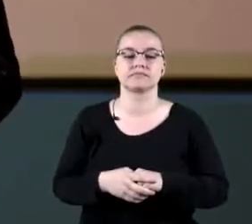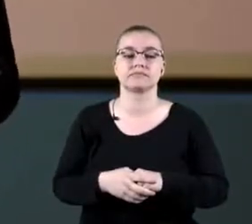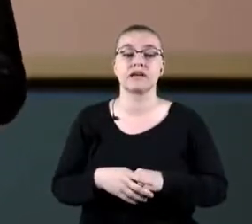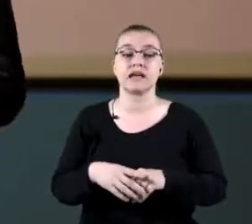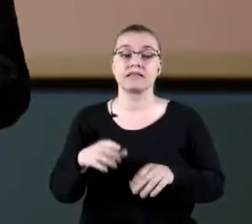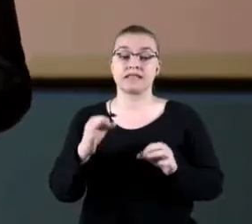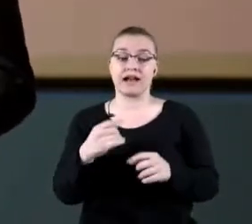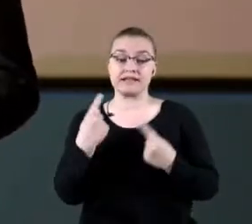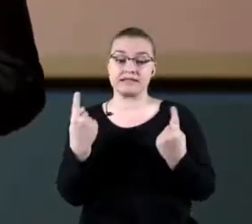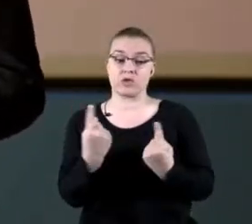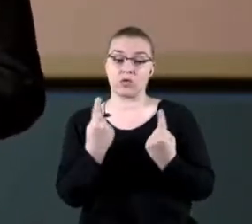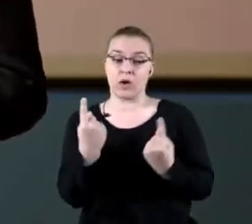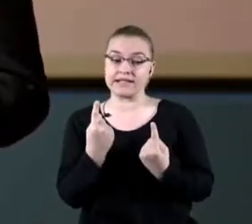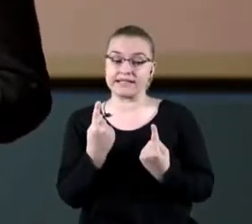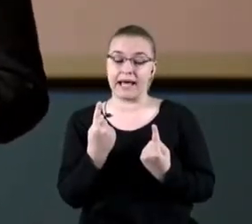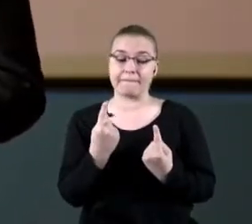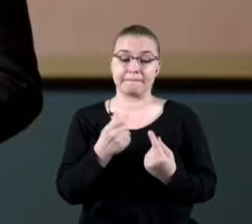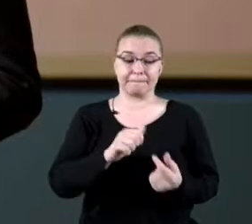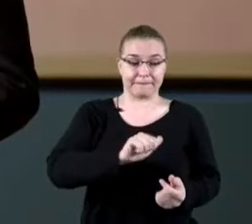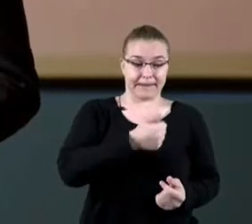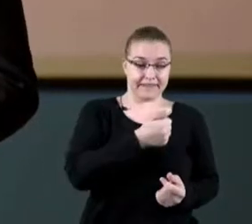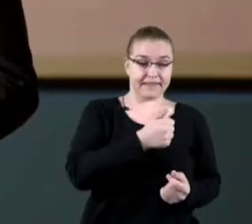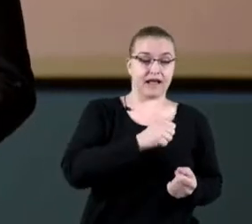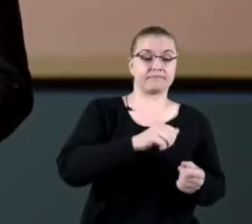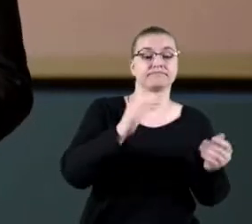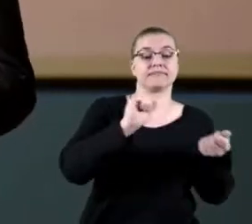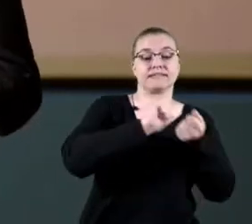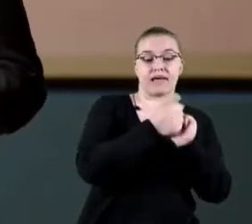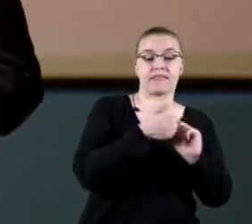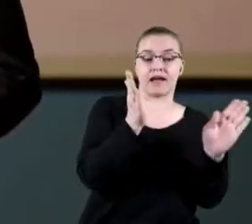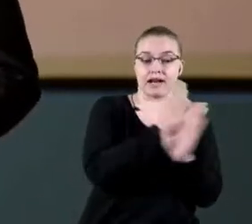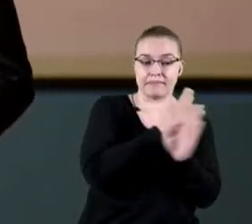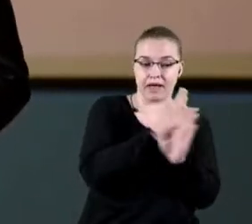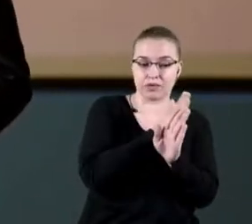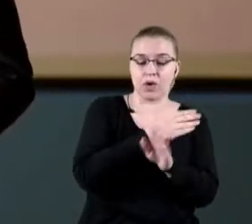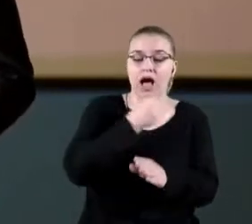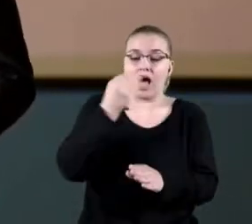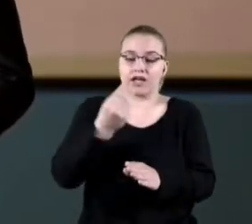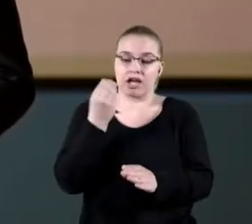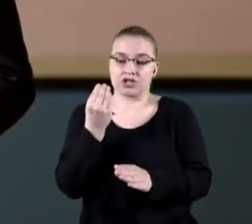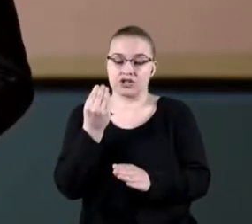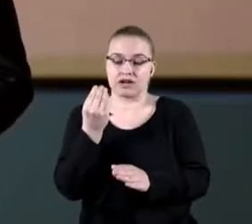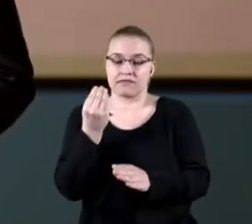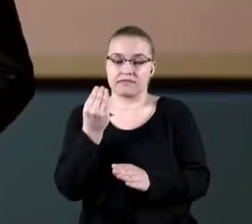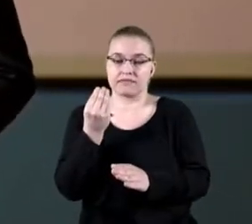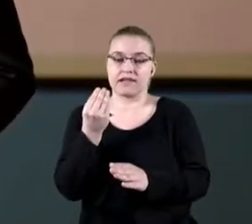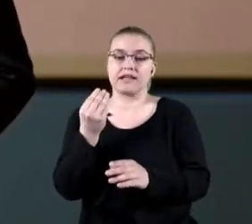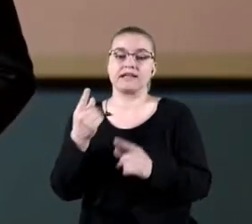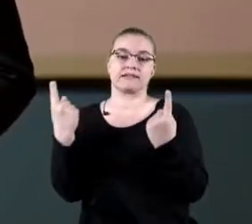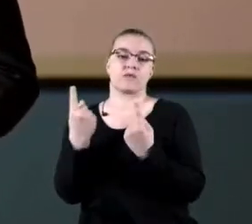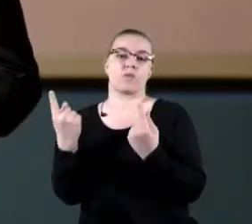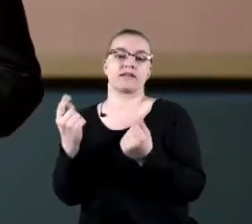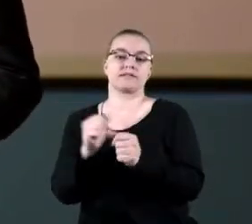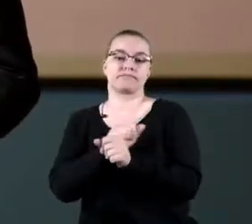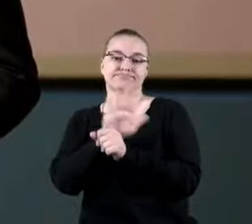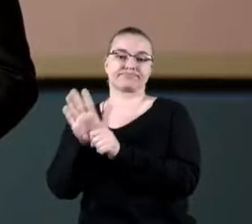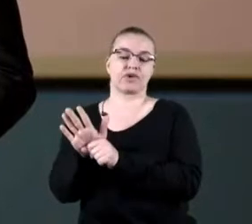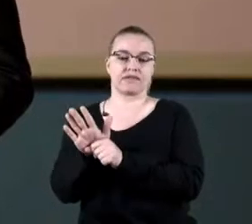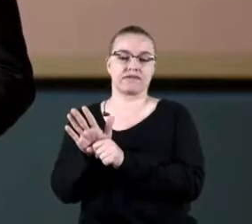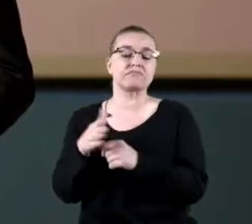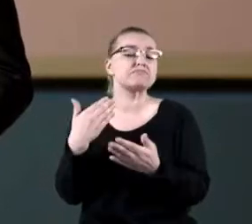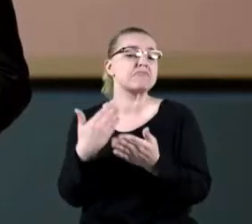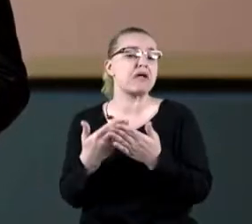have created a situation that we didn't only have to face climate change, but now we also have